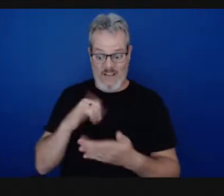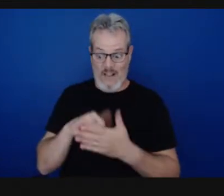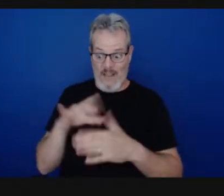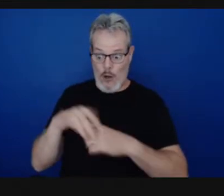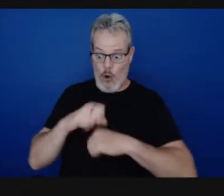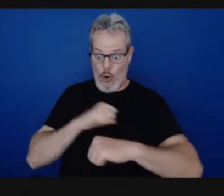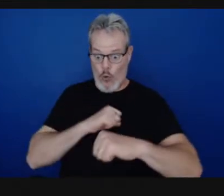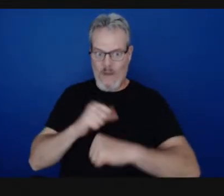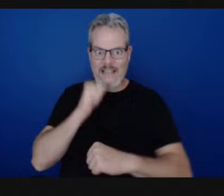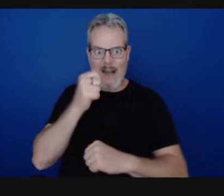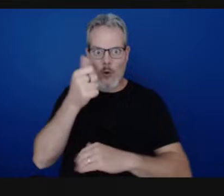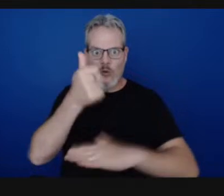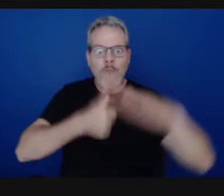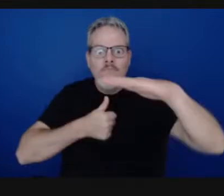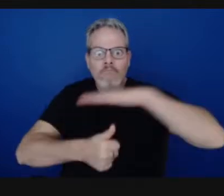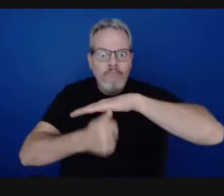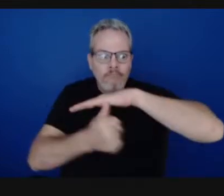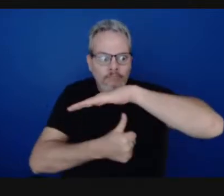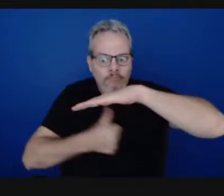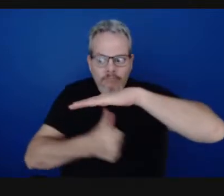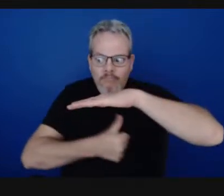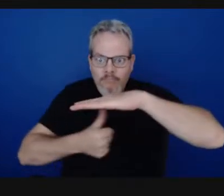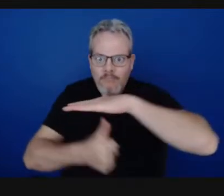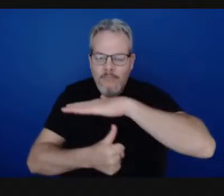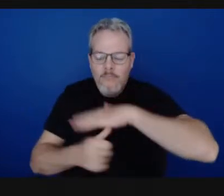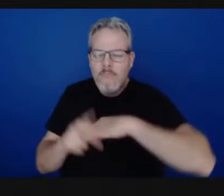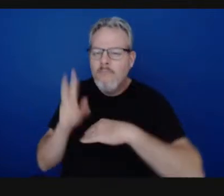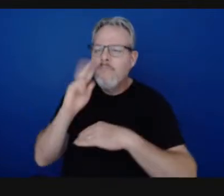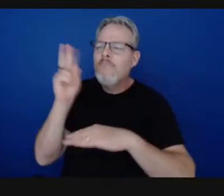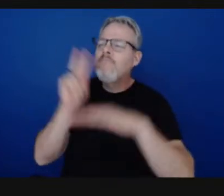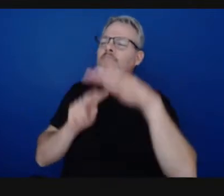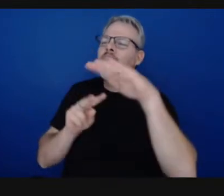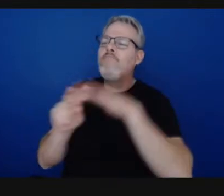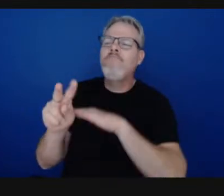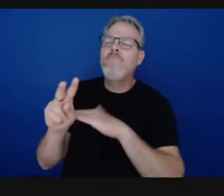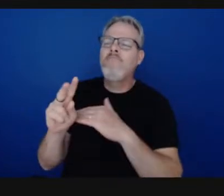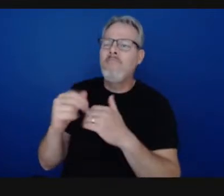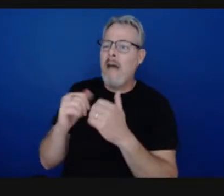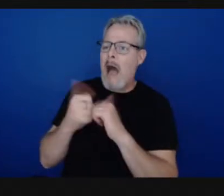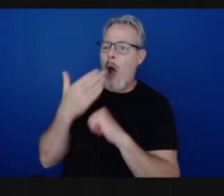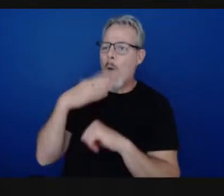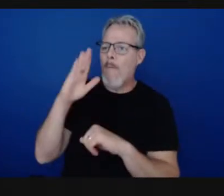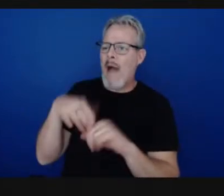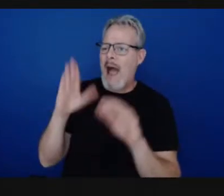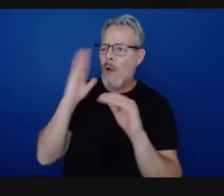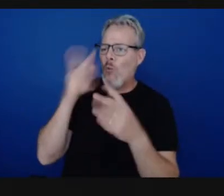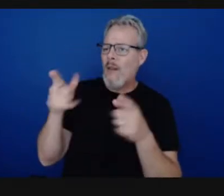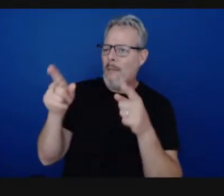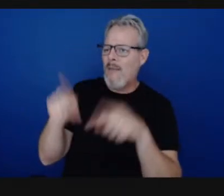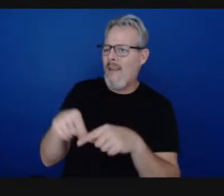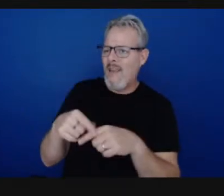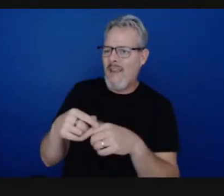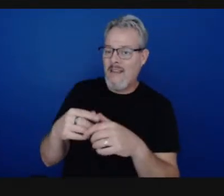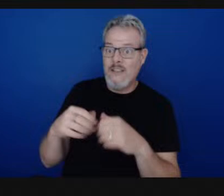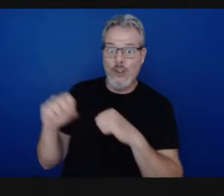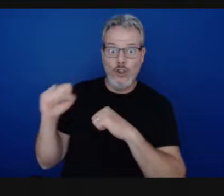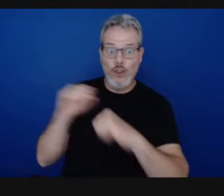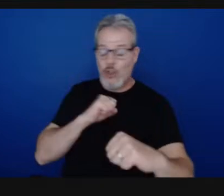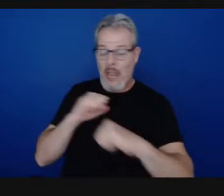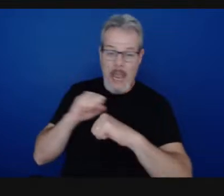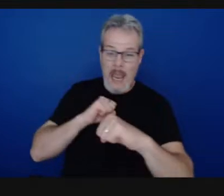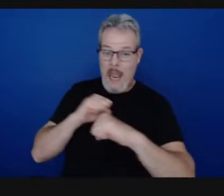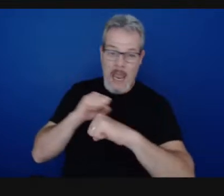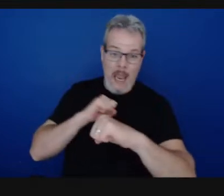immediately jump under the desk. I'm like, all right, so how bad is this going to be? Just sit there and be like, all right, it's shaking, but really,